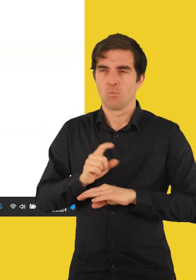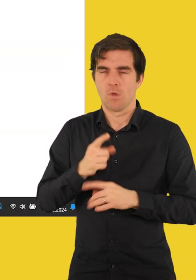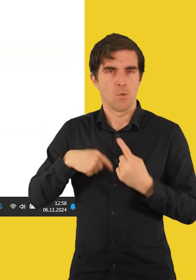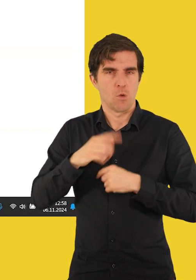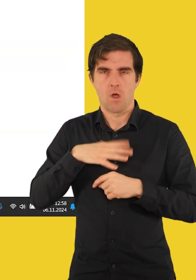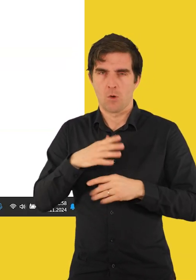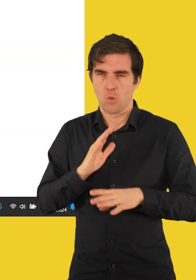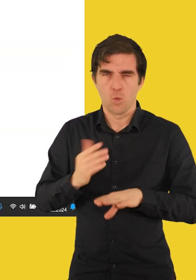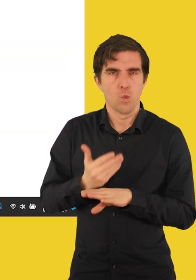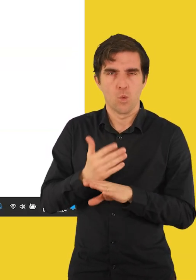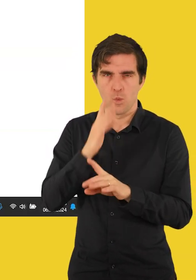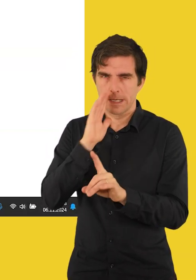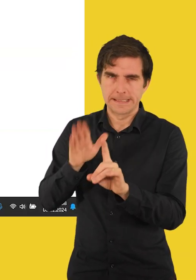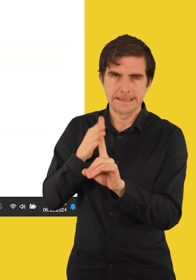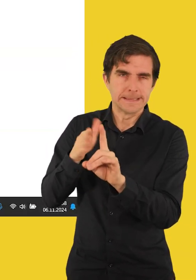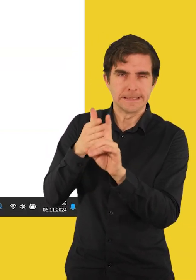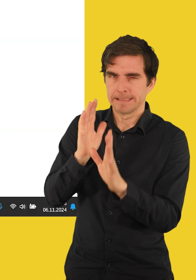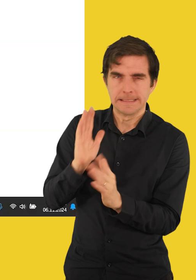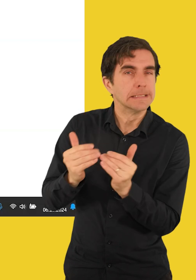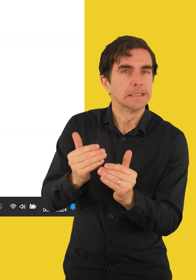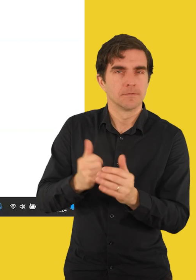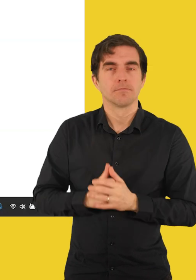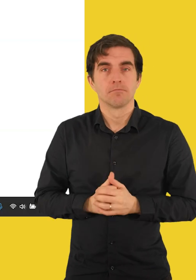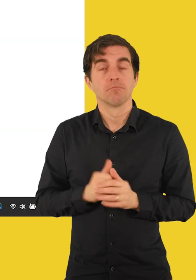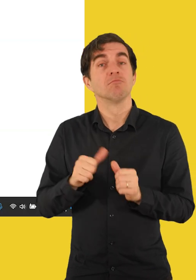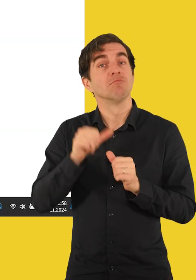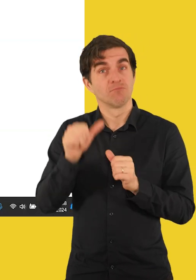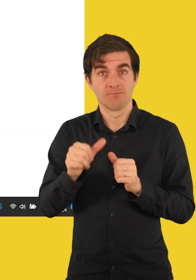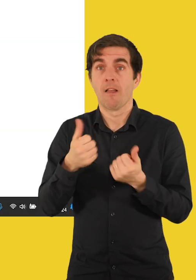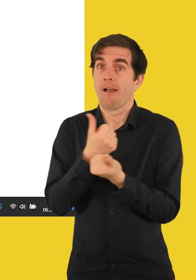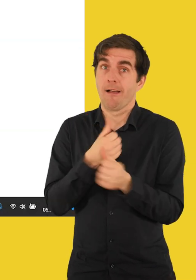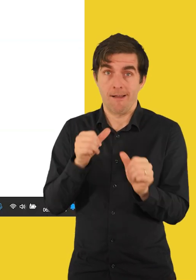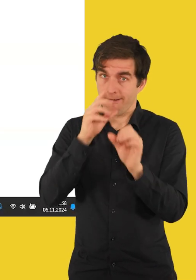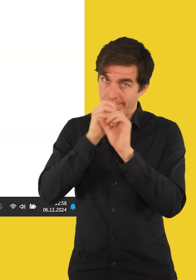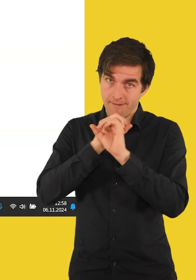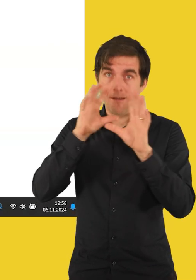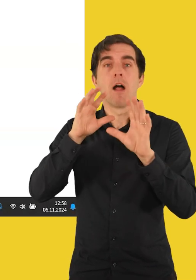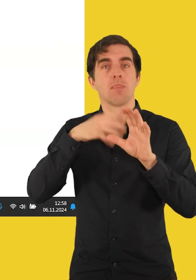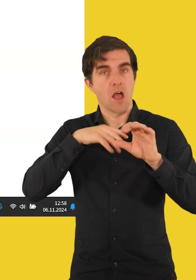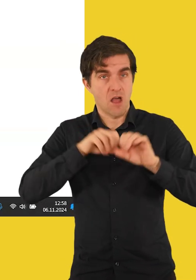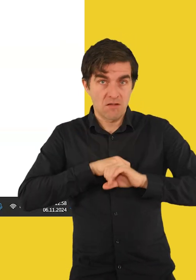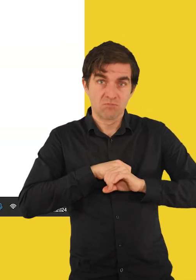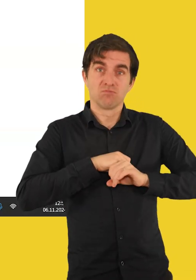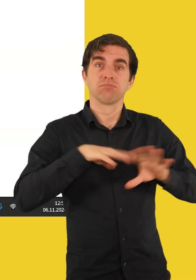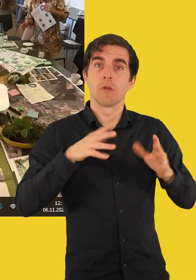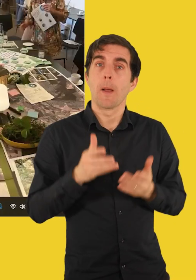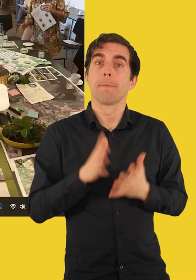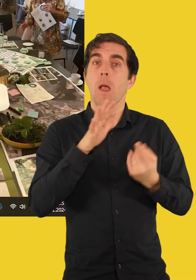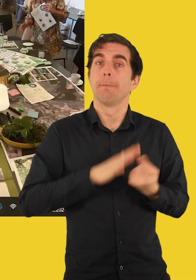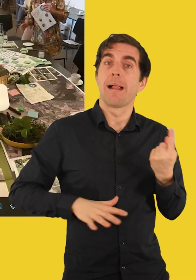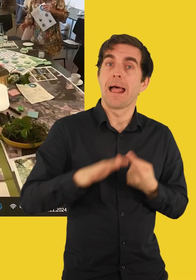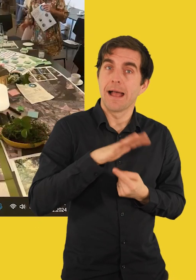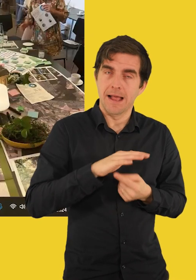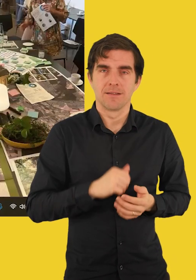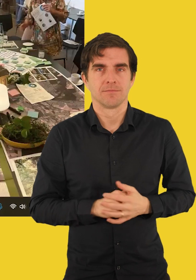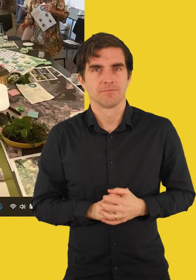basic and the vision kind of that we're working towards. And after we had this vision, we brought it out to the